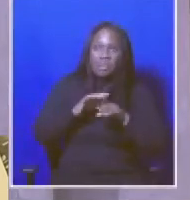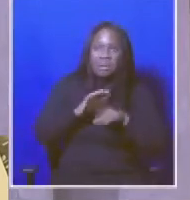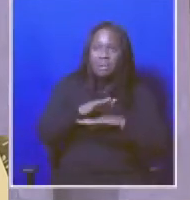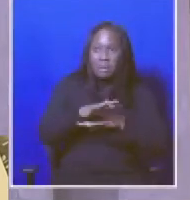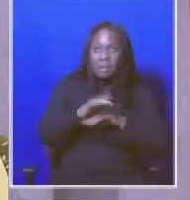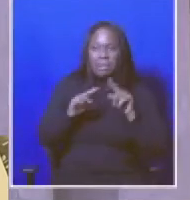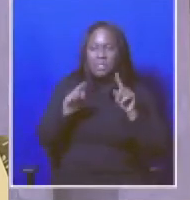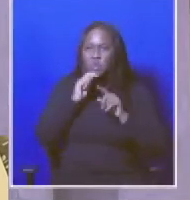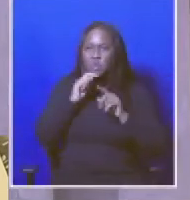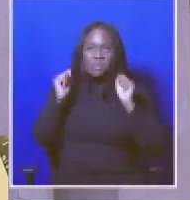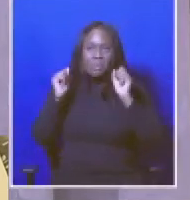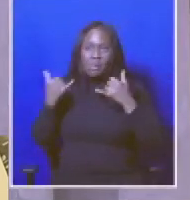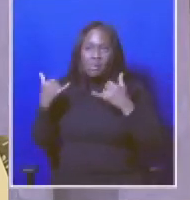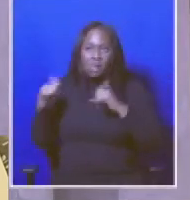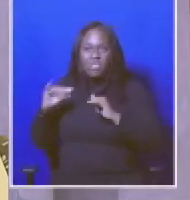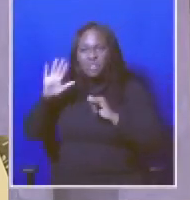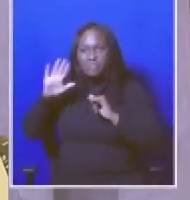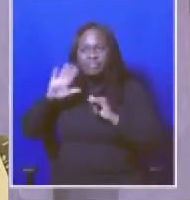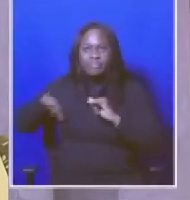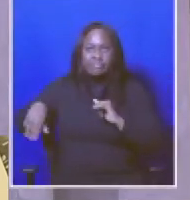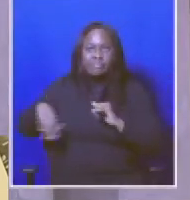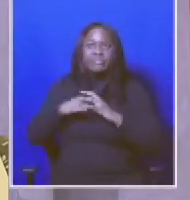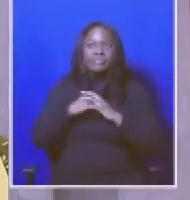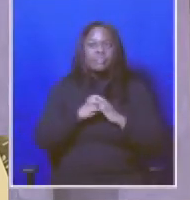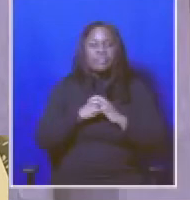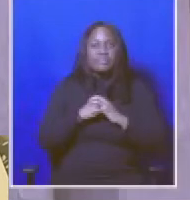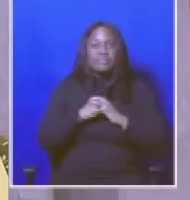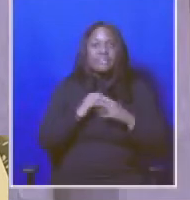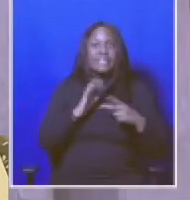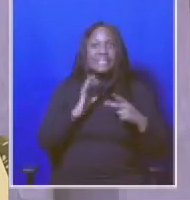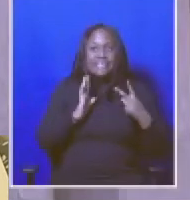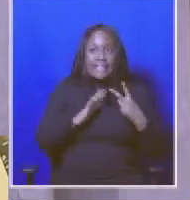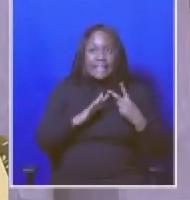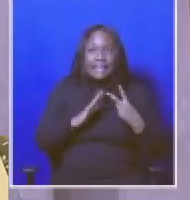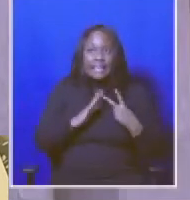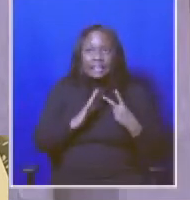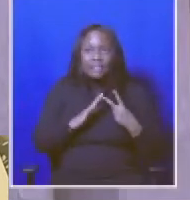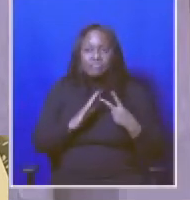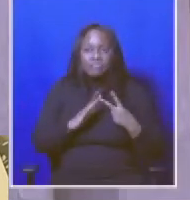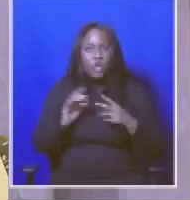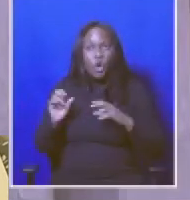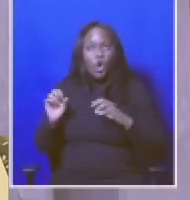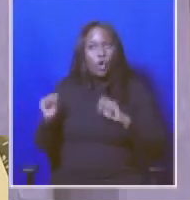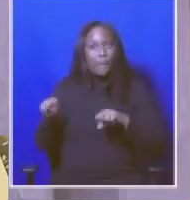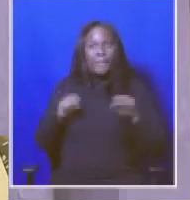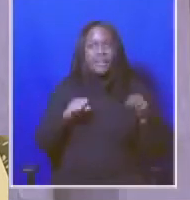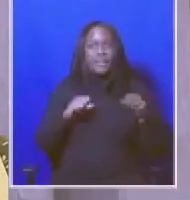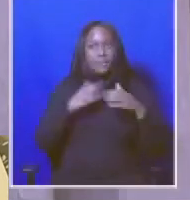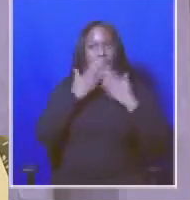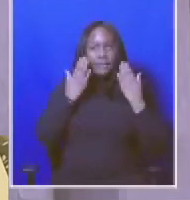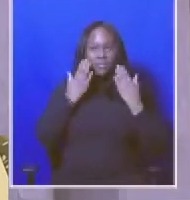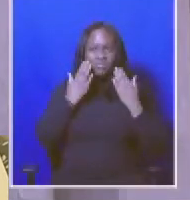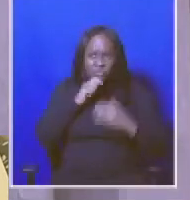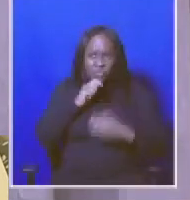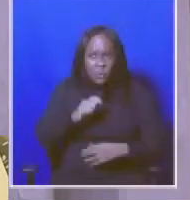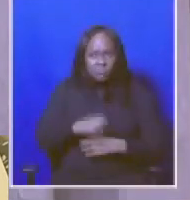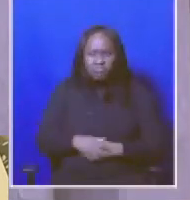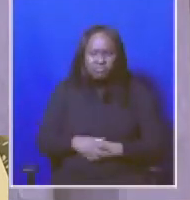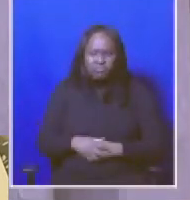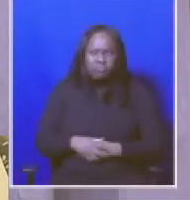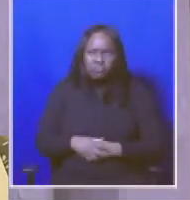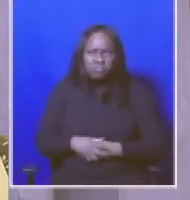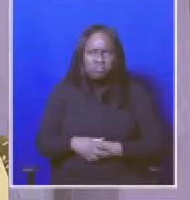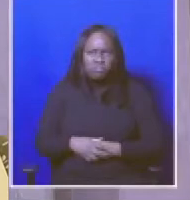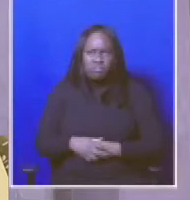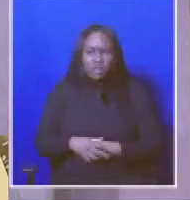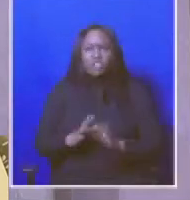The second one of incompetent, it's not true. In fact, let me give